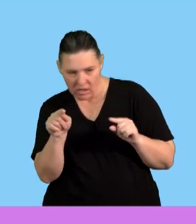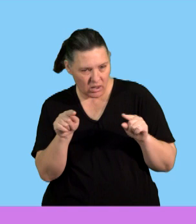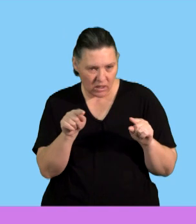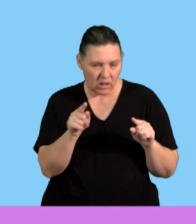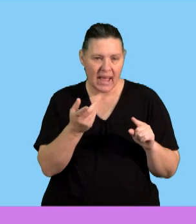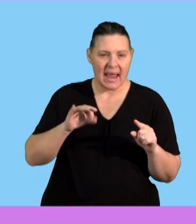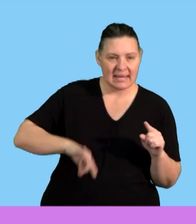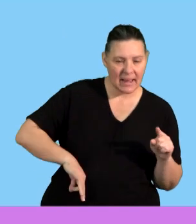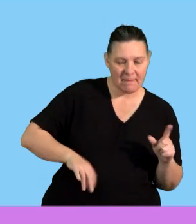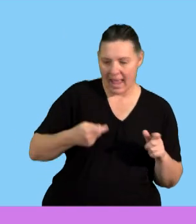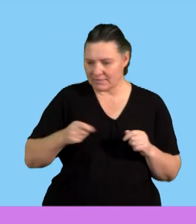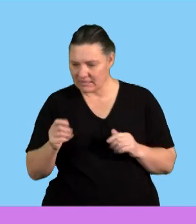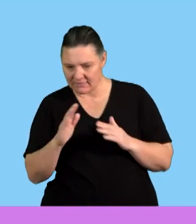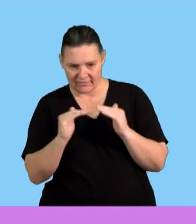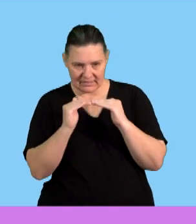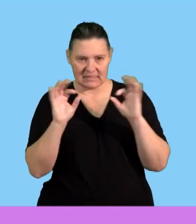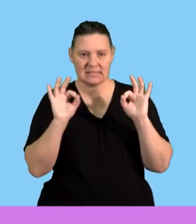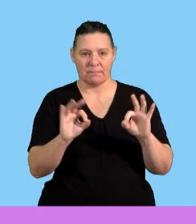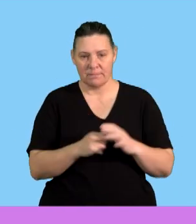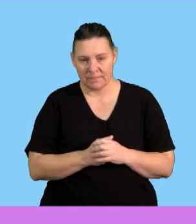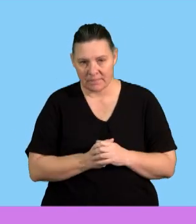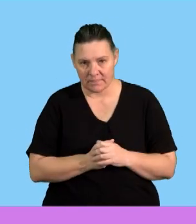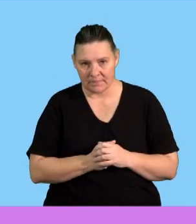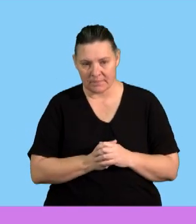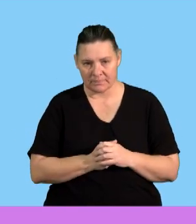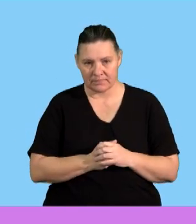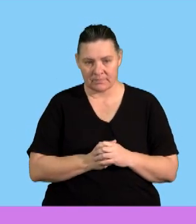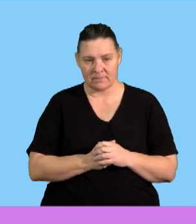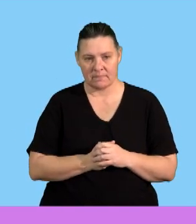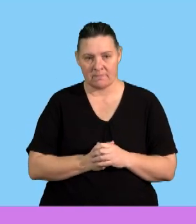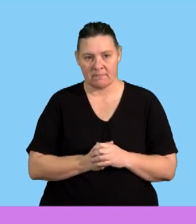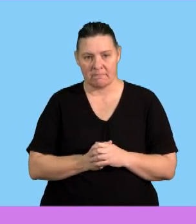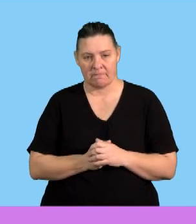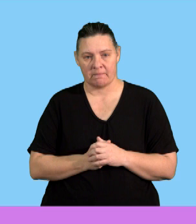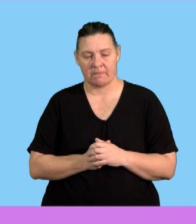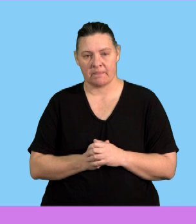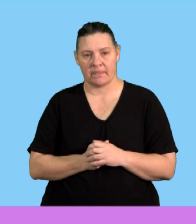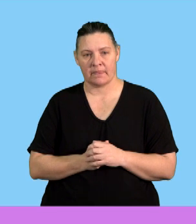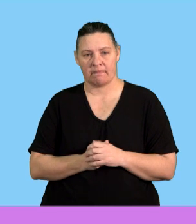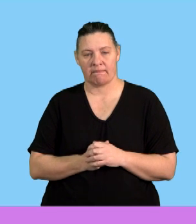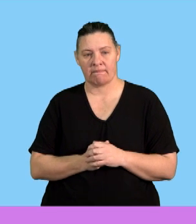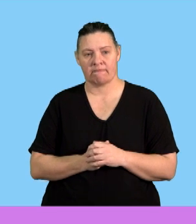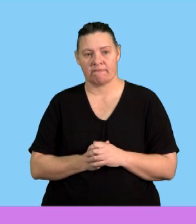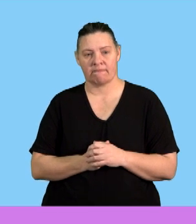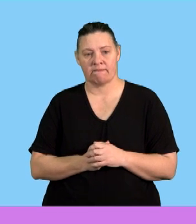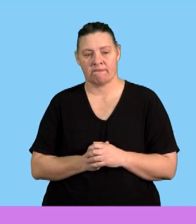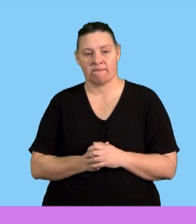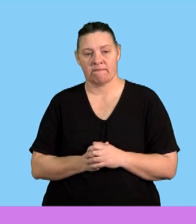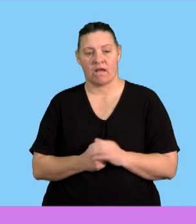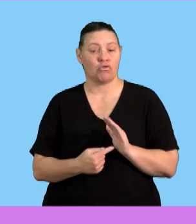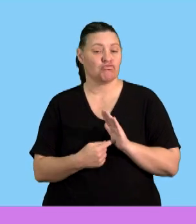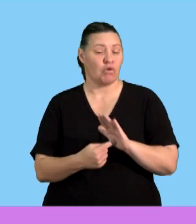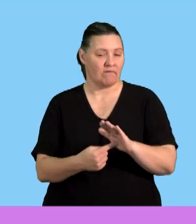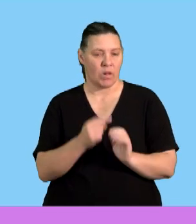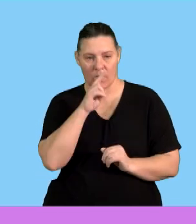the income is exactly the same as the expenses. So in a graph, it